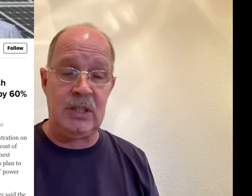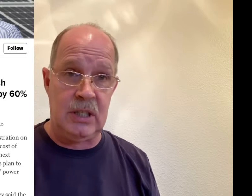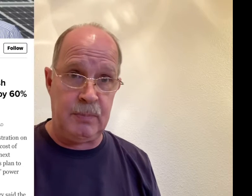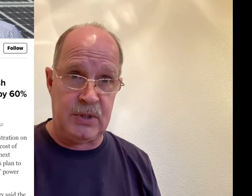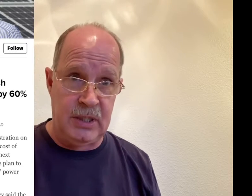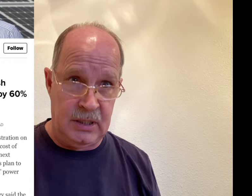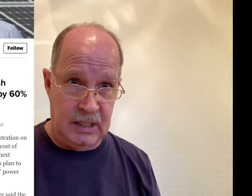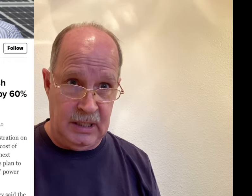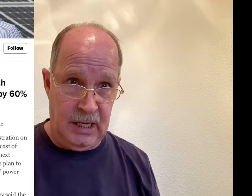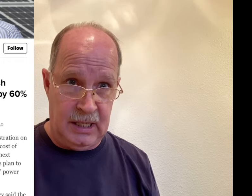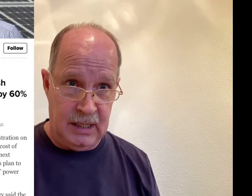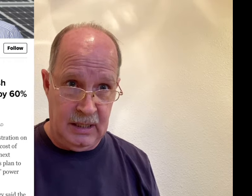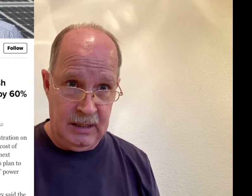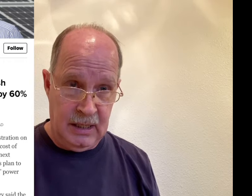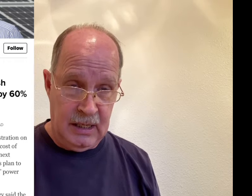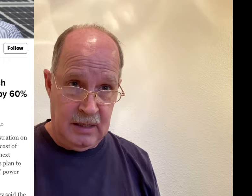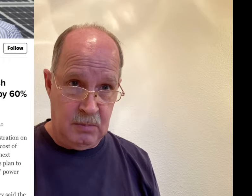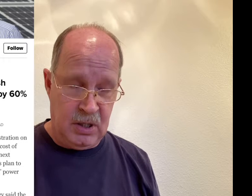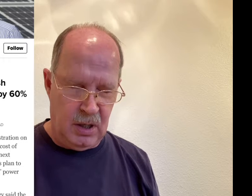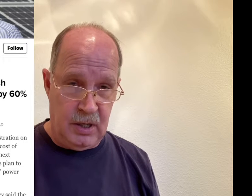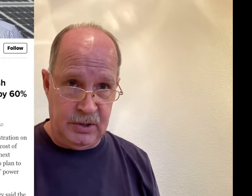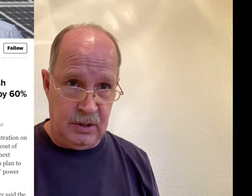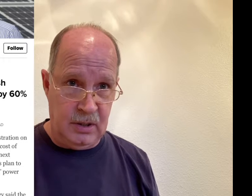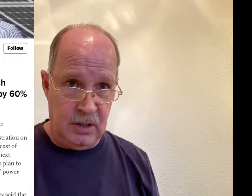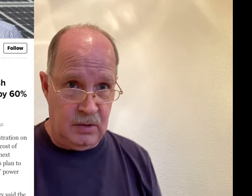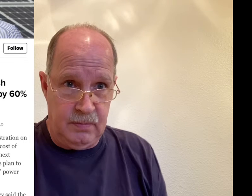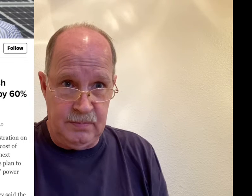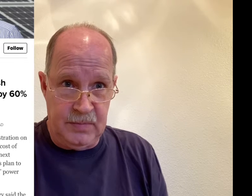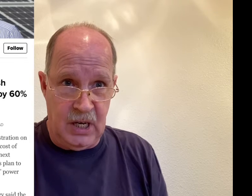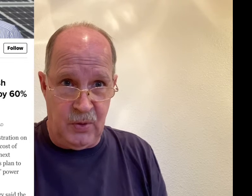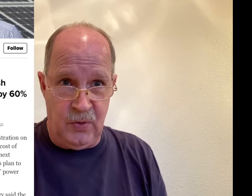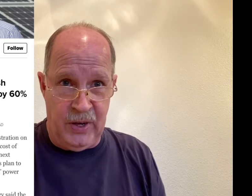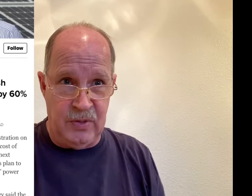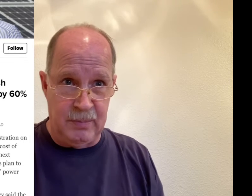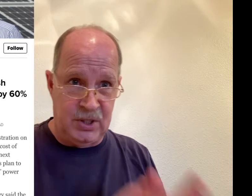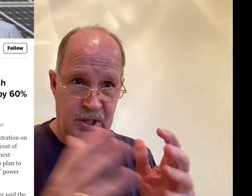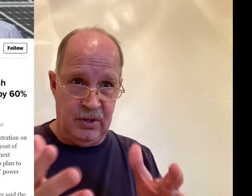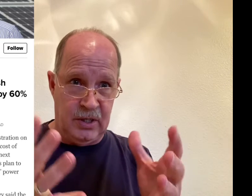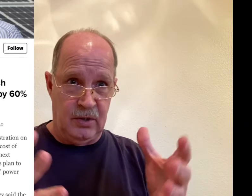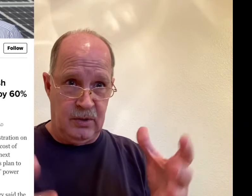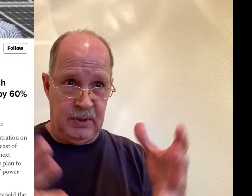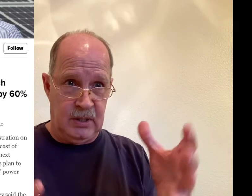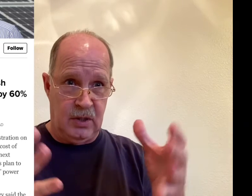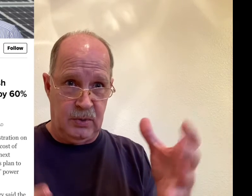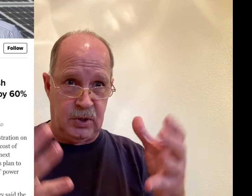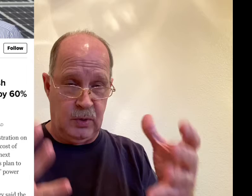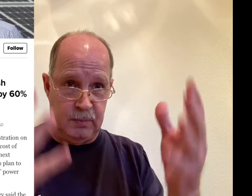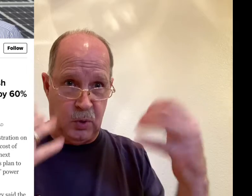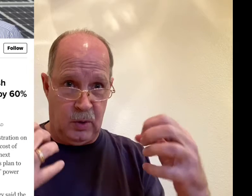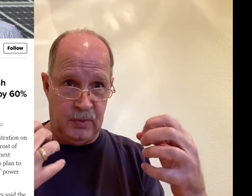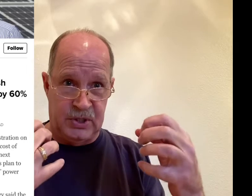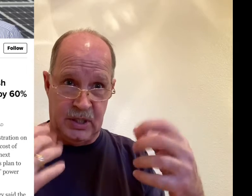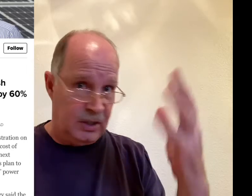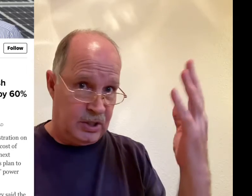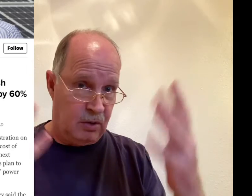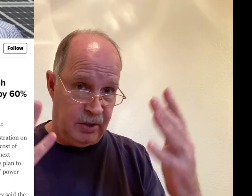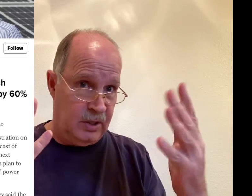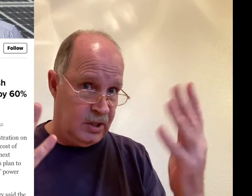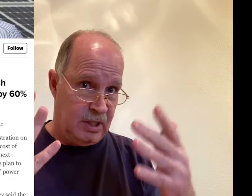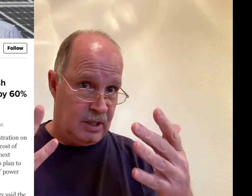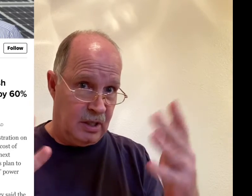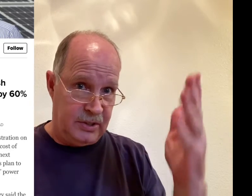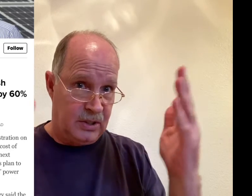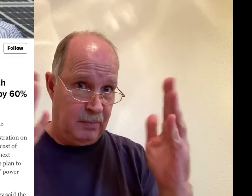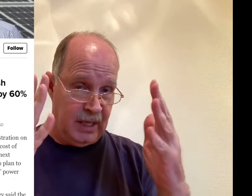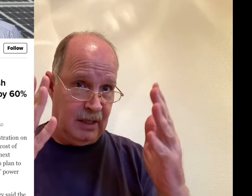by 60% in a decade. Because, other than the material, to absorb the sun, solar